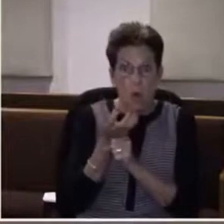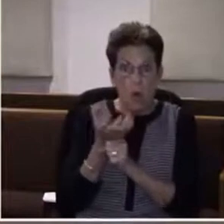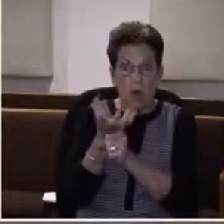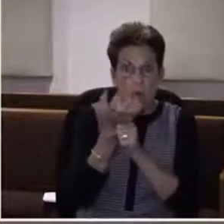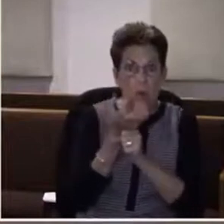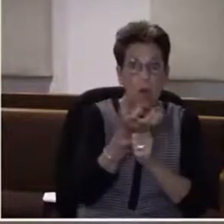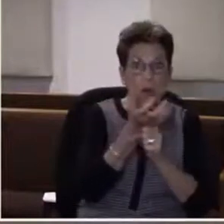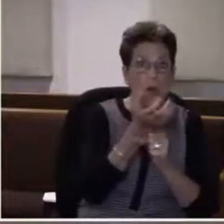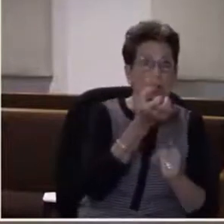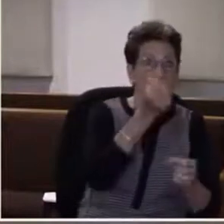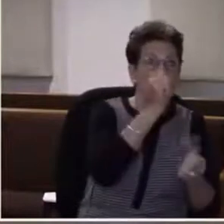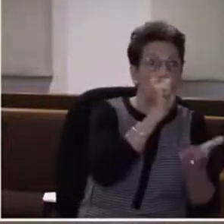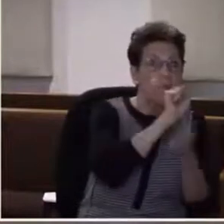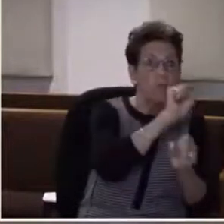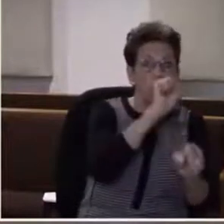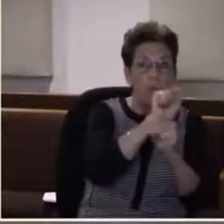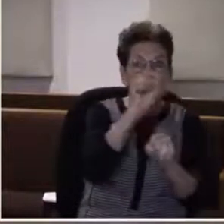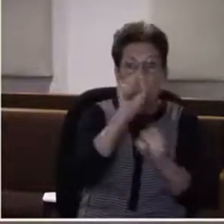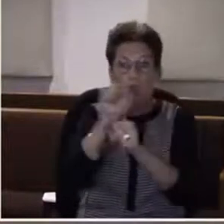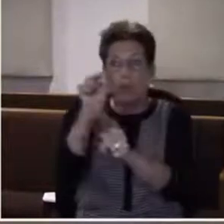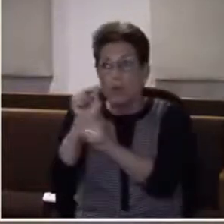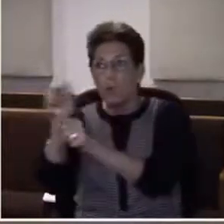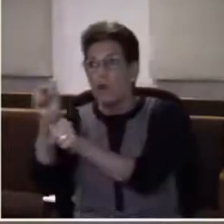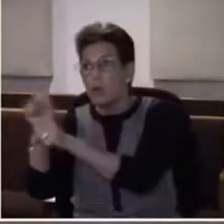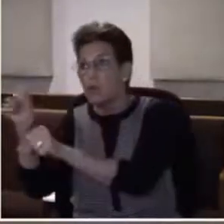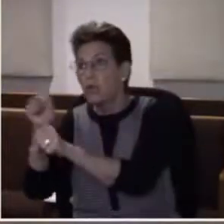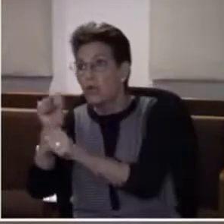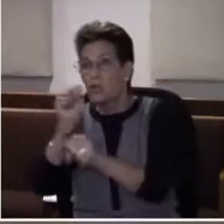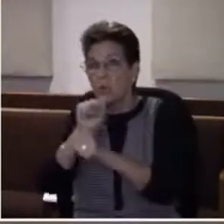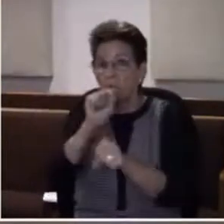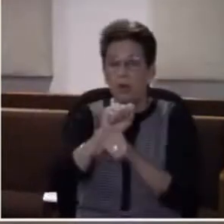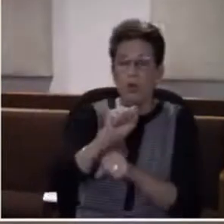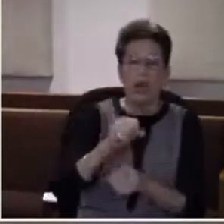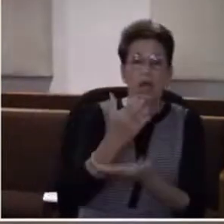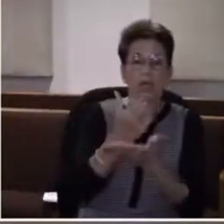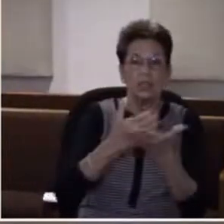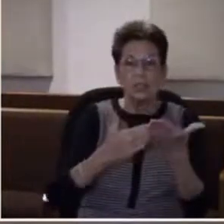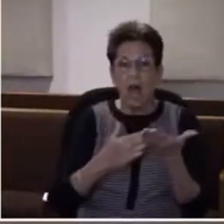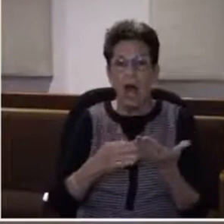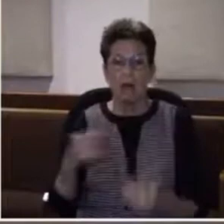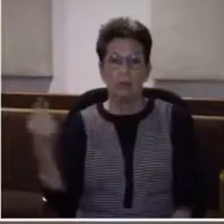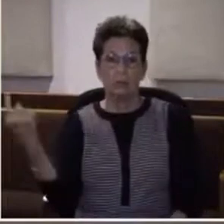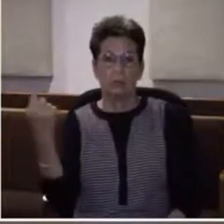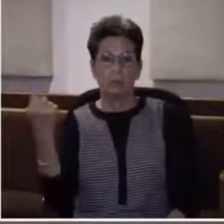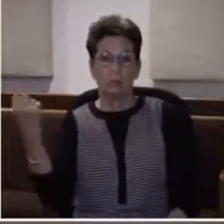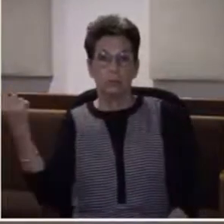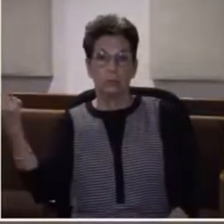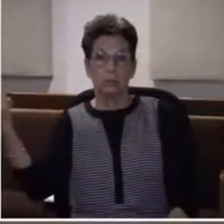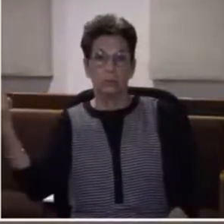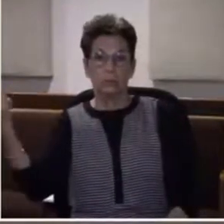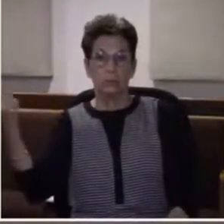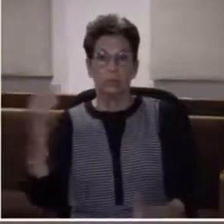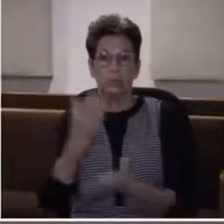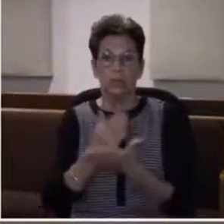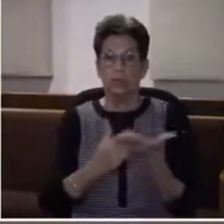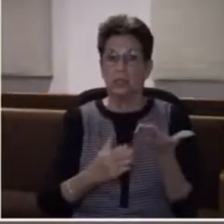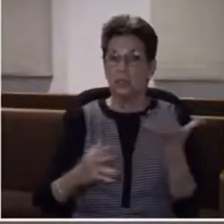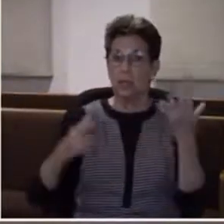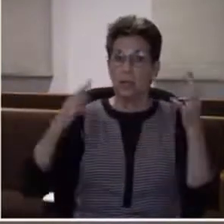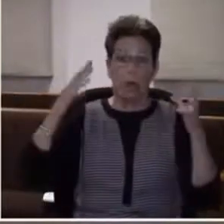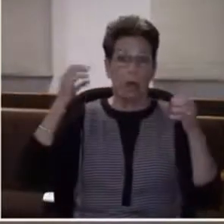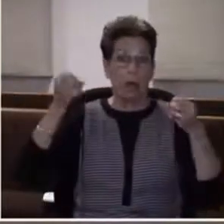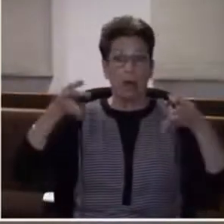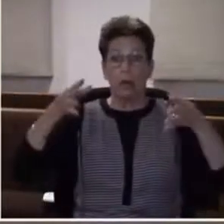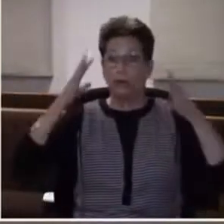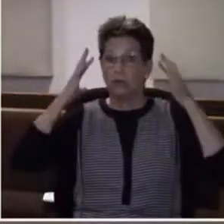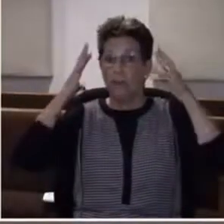relationships. Some turn to isolation. Some waller. Some go nuts. People deal